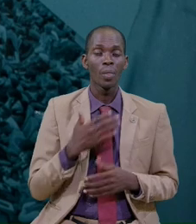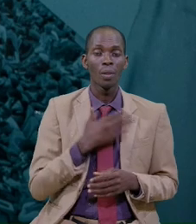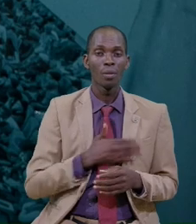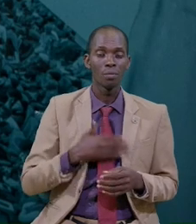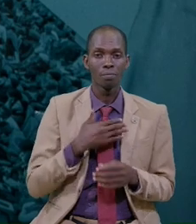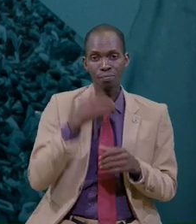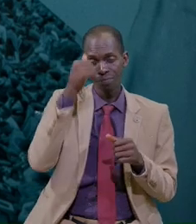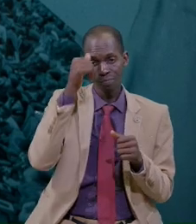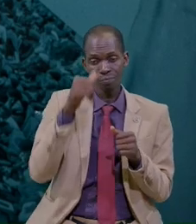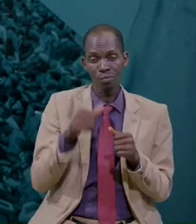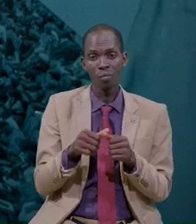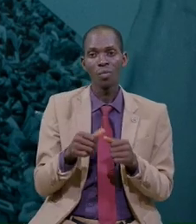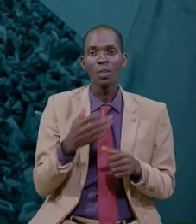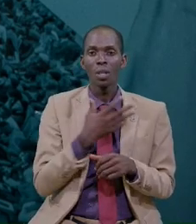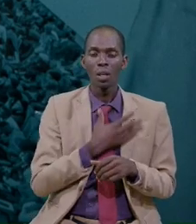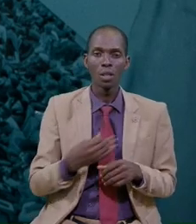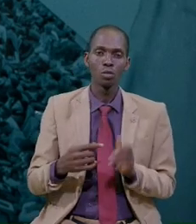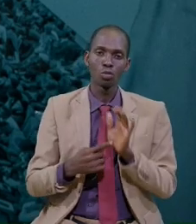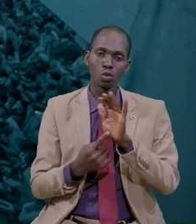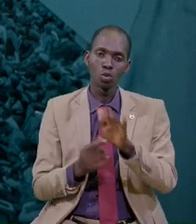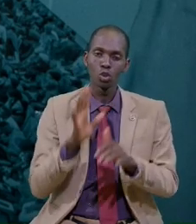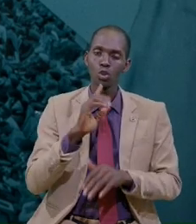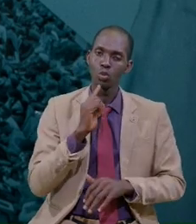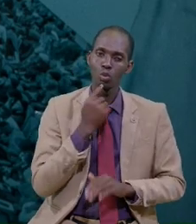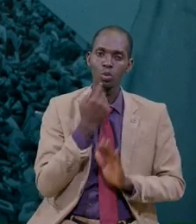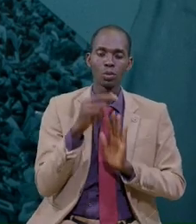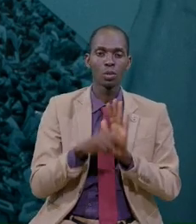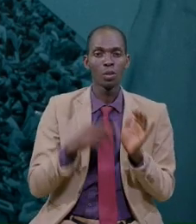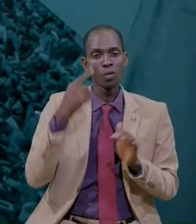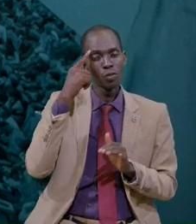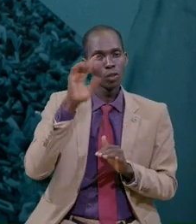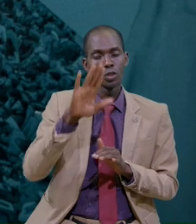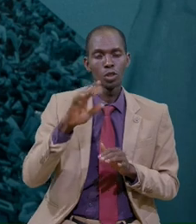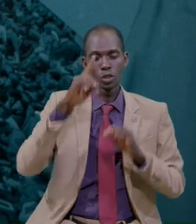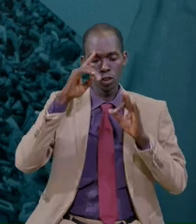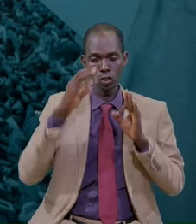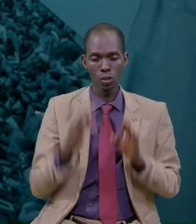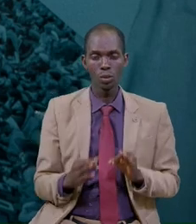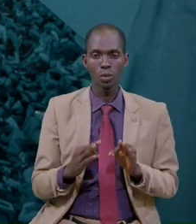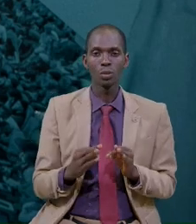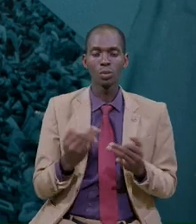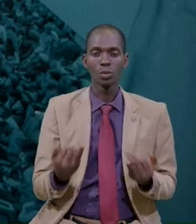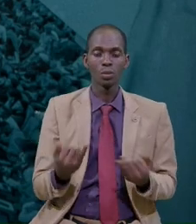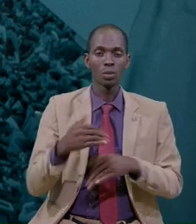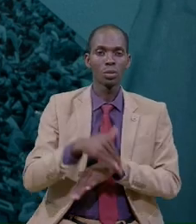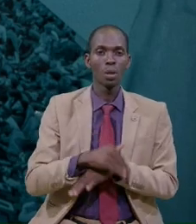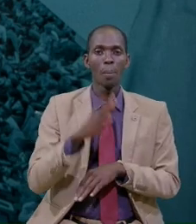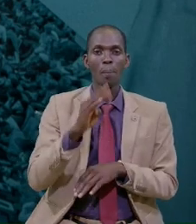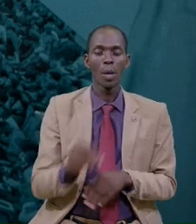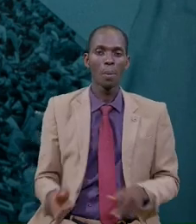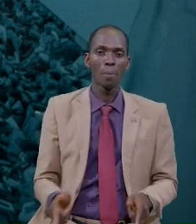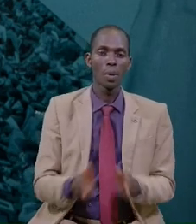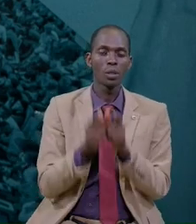your seriousness for the decision you have taken tonight by meeting the counselors at the stadium